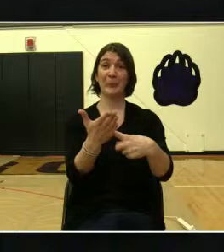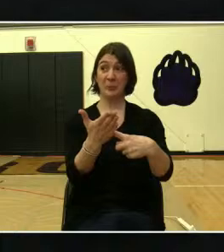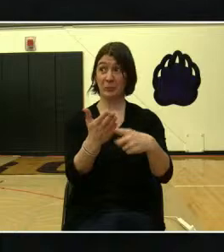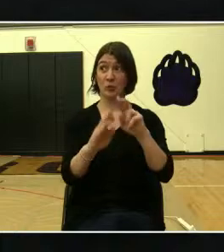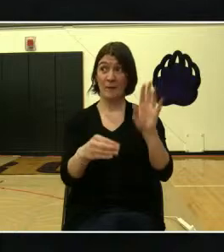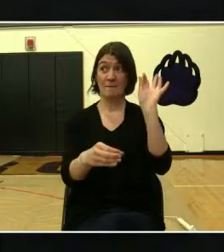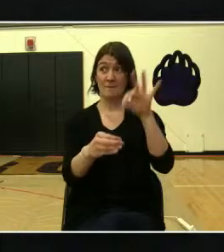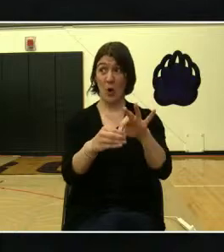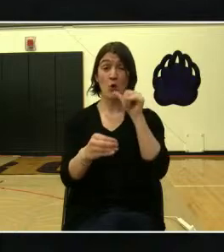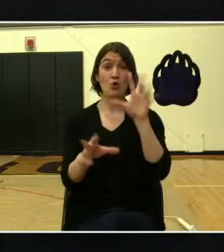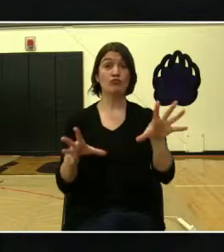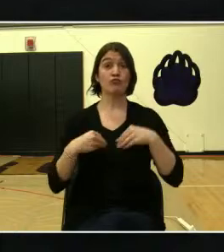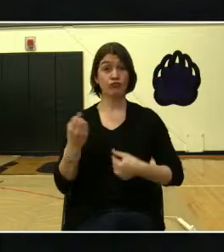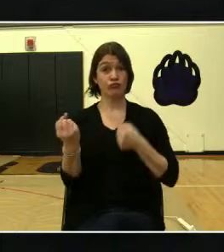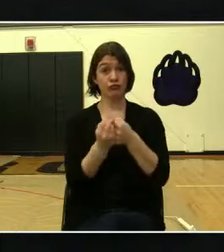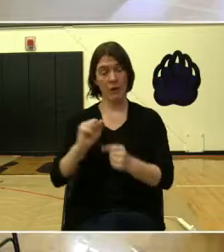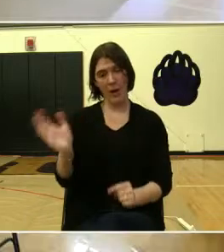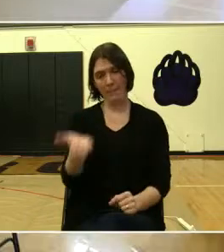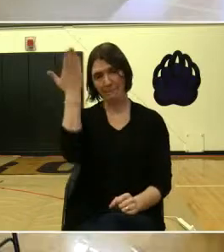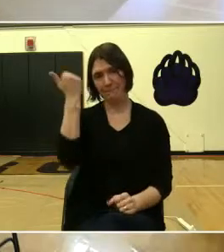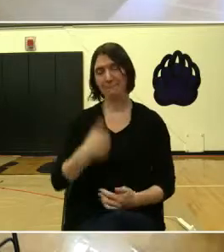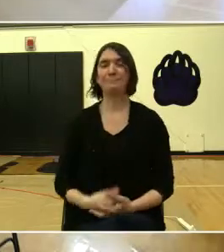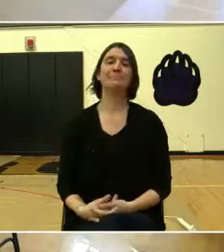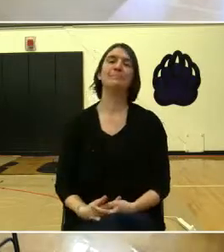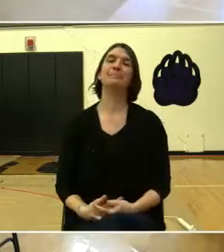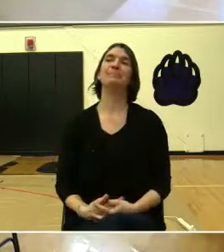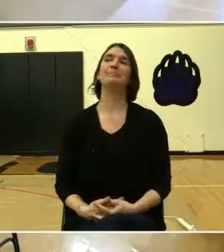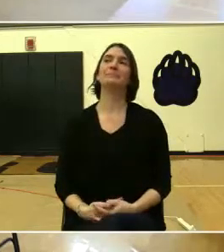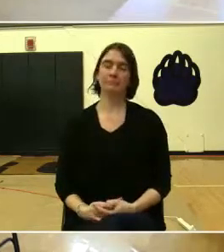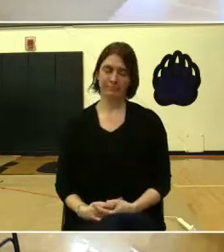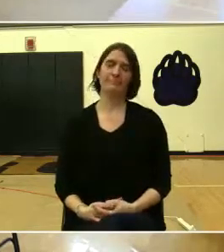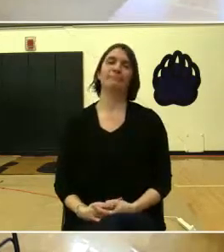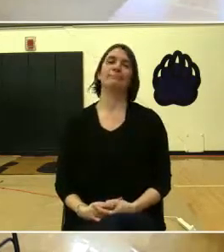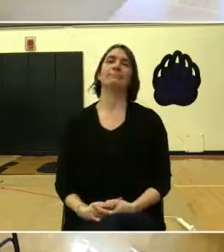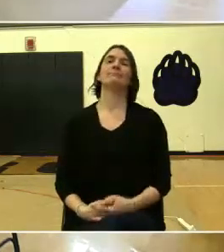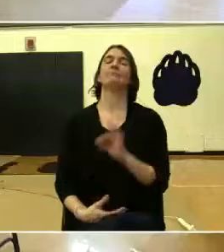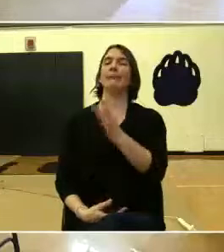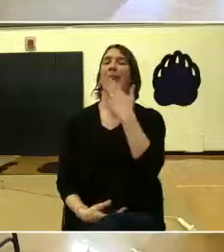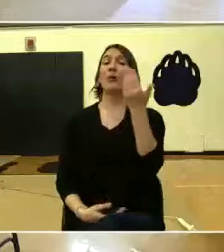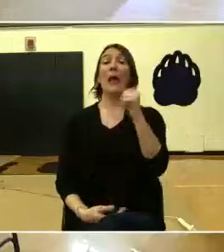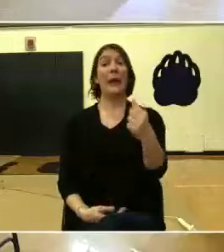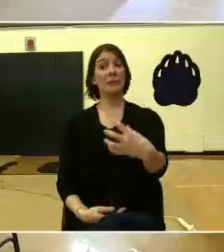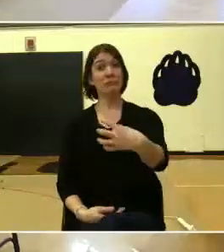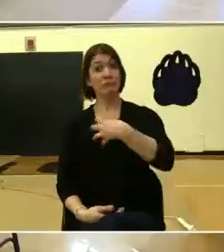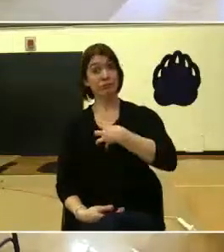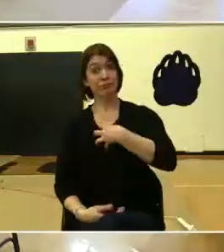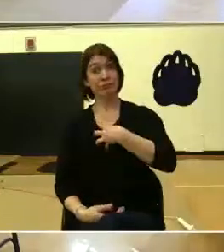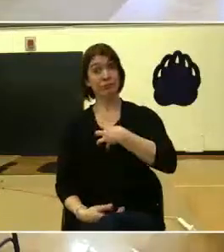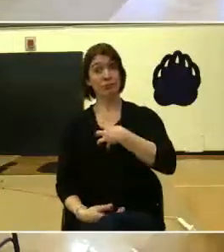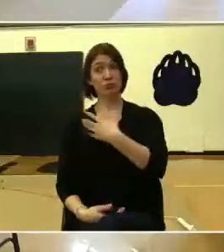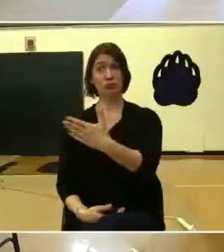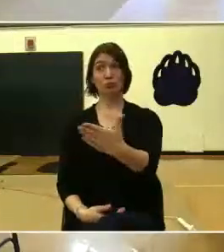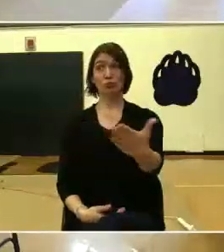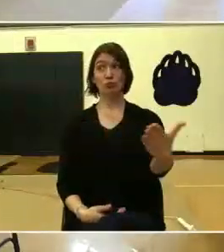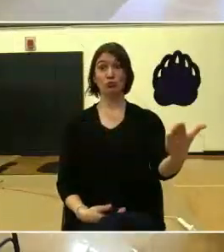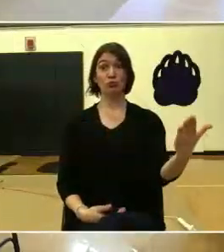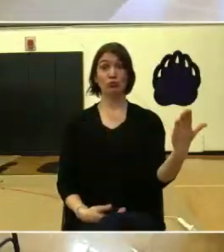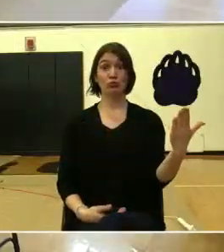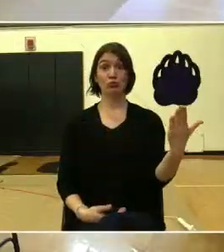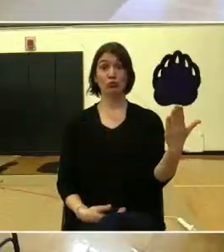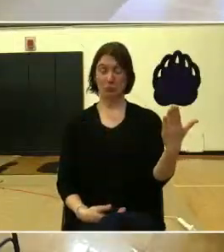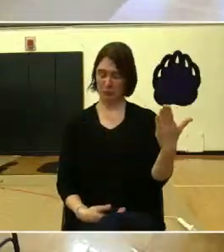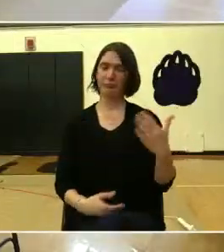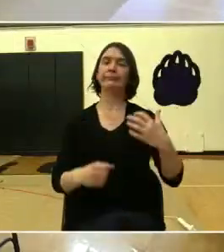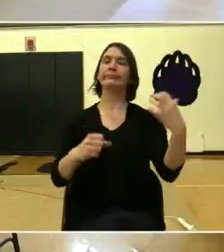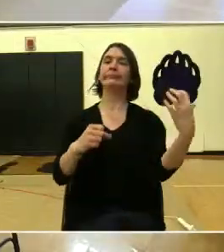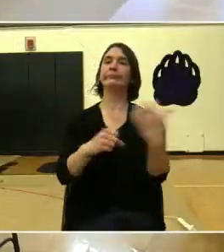seeing none all those in favor please rise and say I I thank you all those opposed please rise and say nay